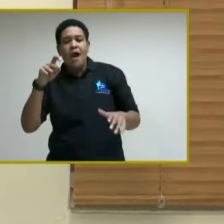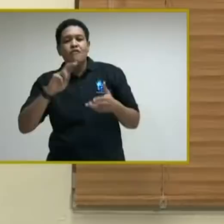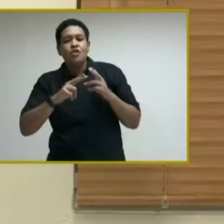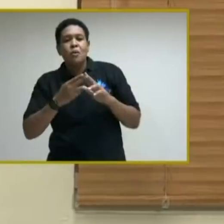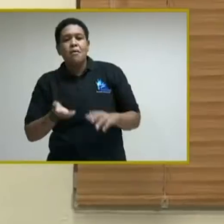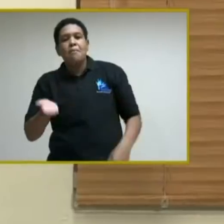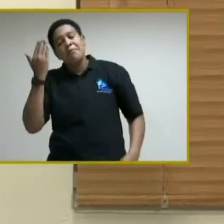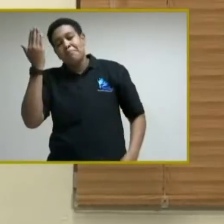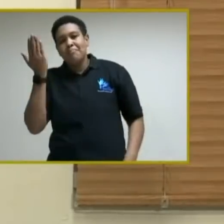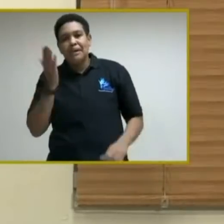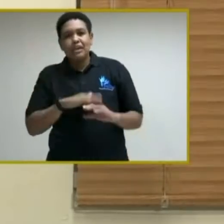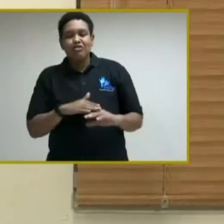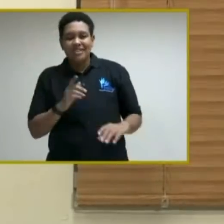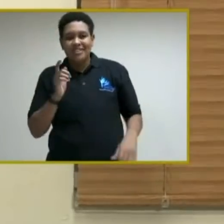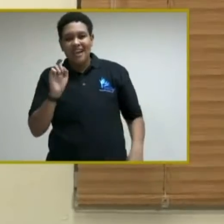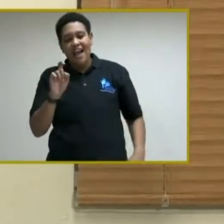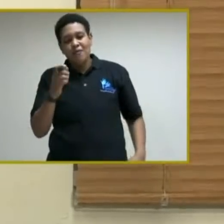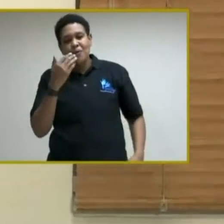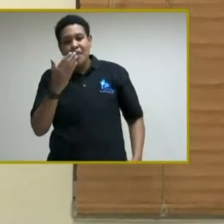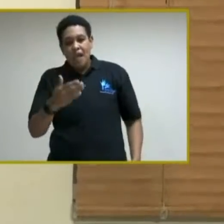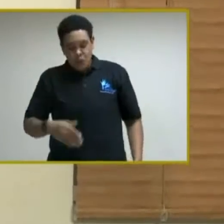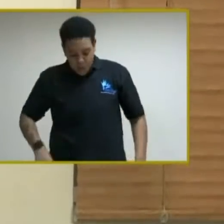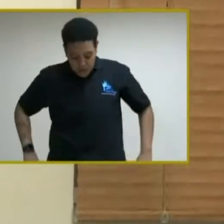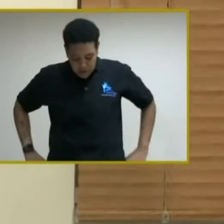up. Thank you, Minister.